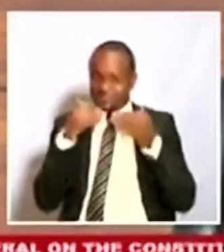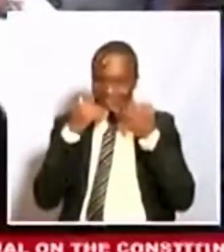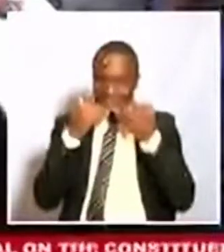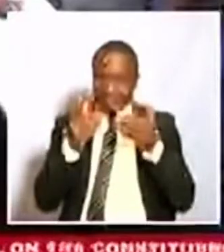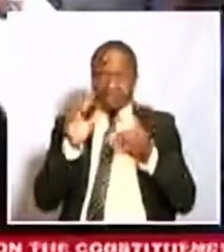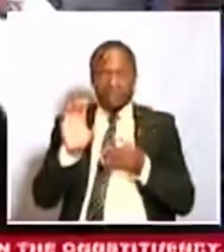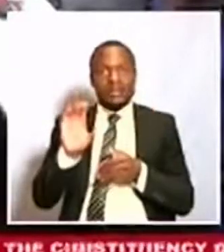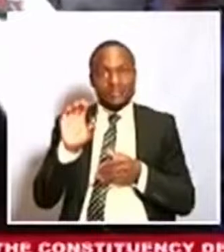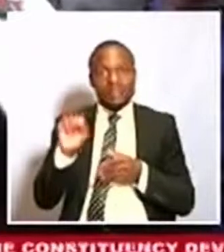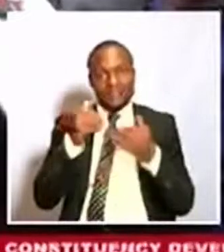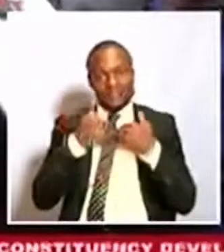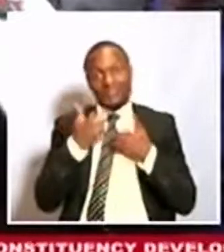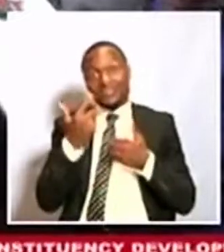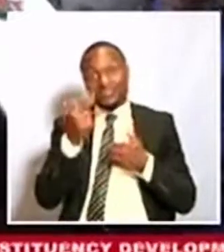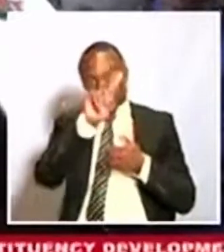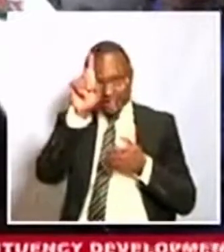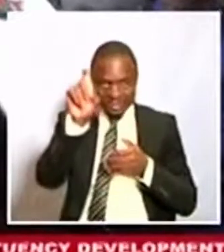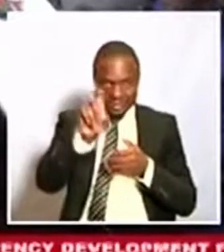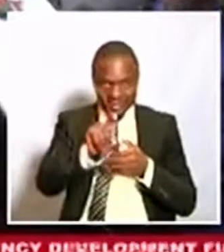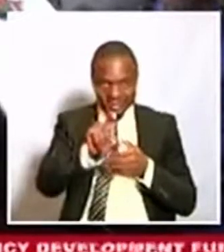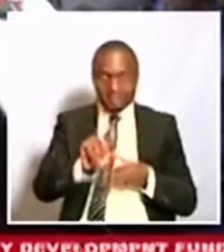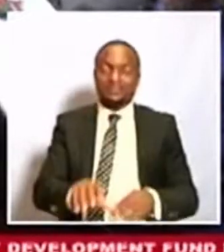CS, you have 3 questions.